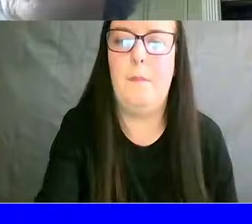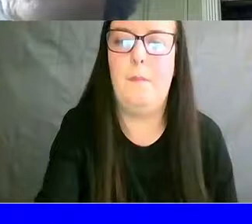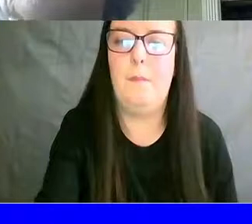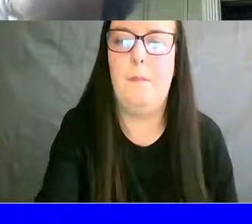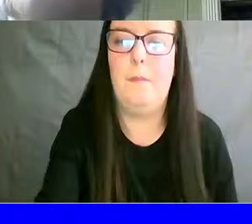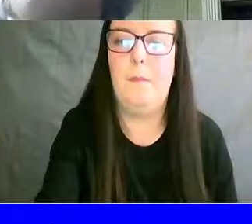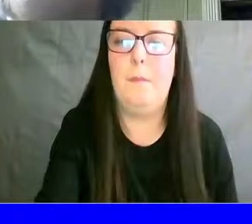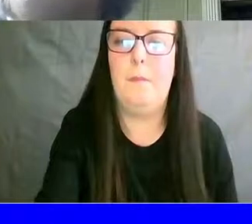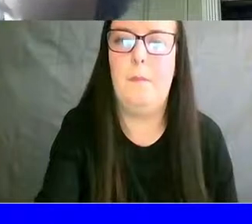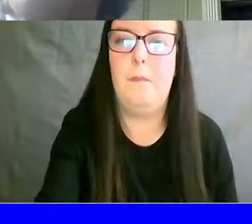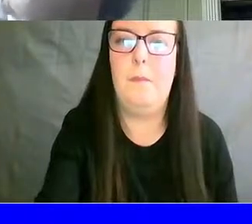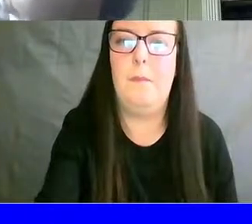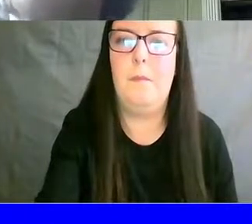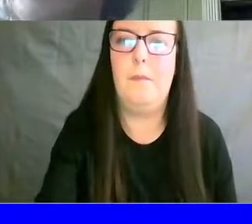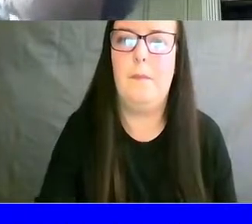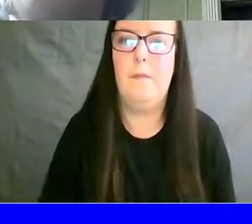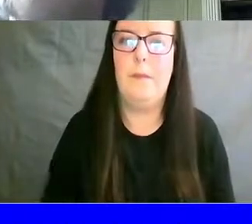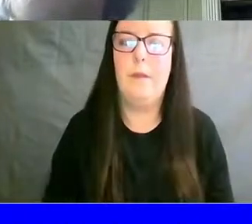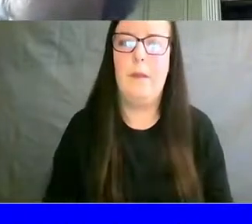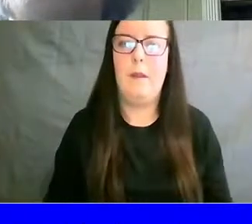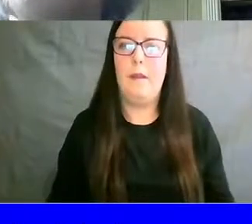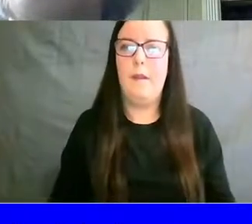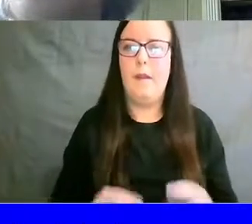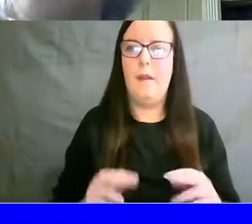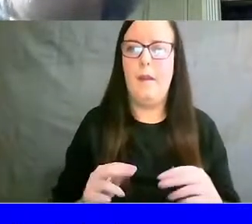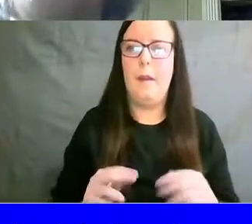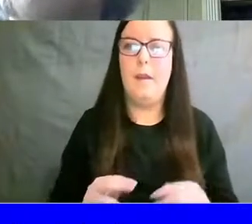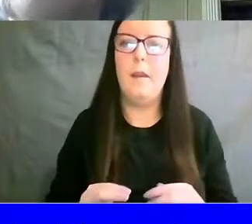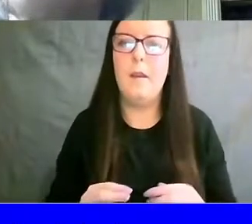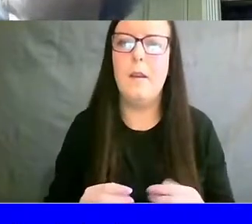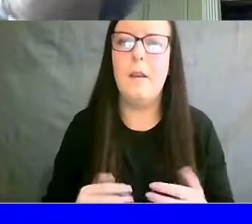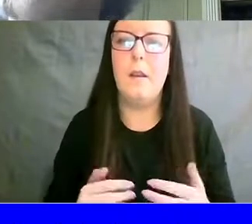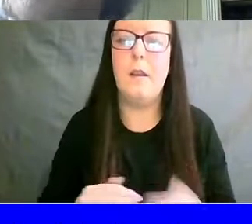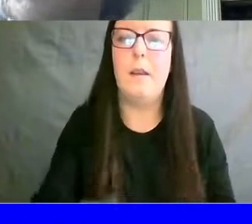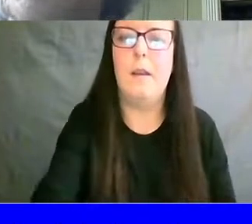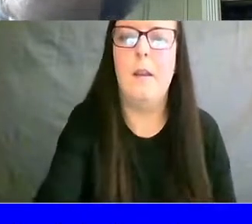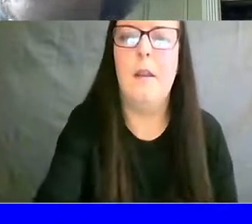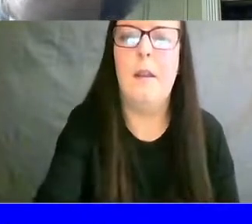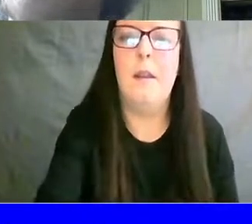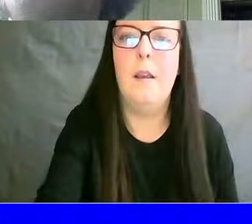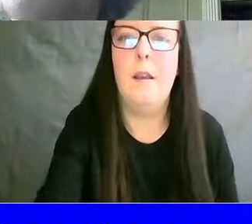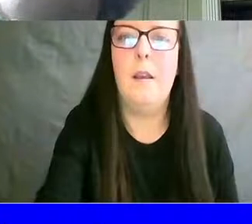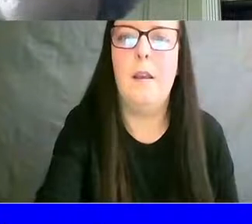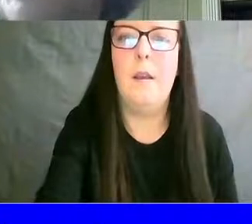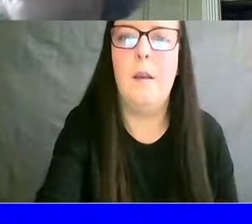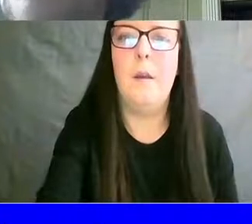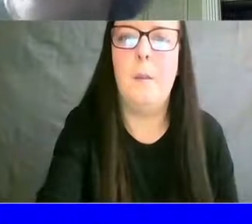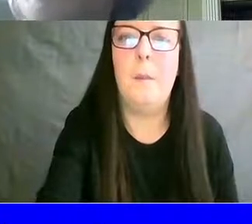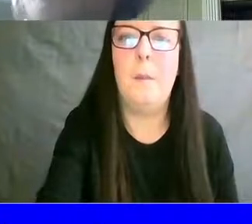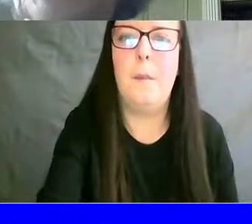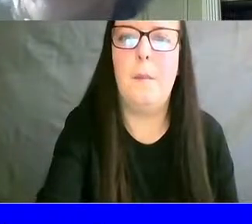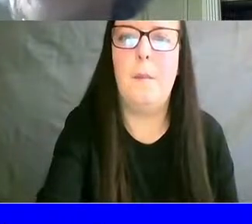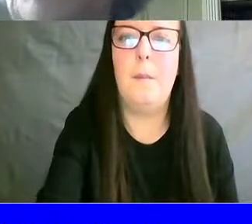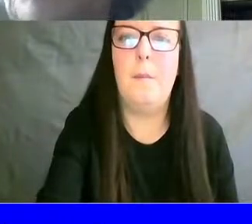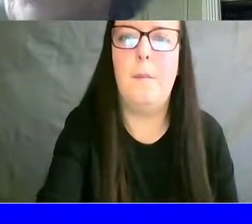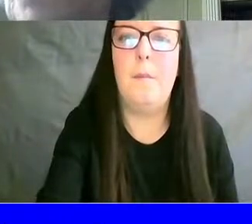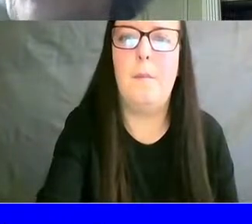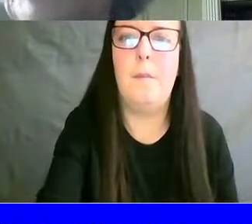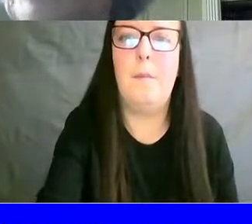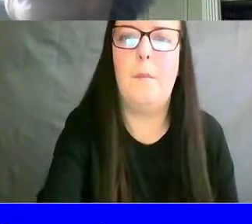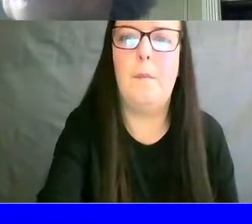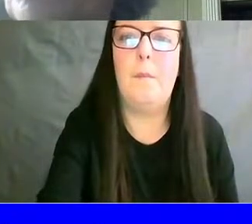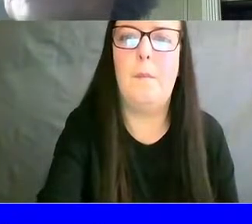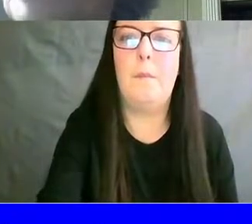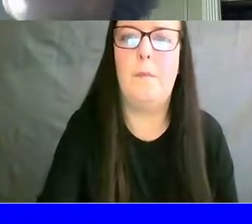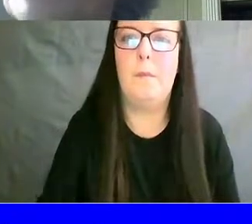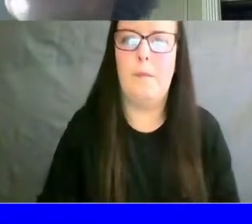for a long number of years, which has been developed over the years, we have no adult safeguarding legislation. So in situations where